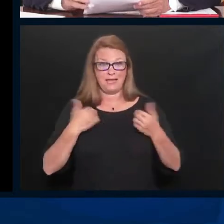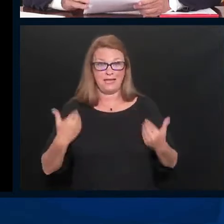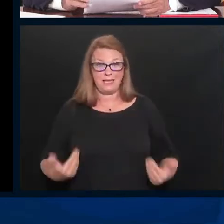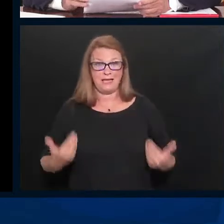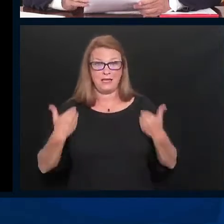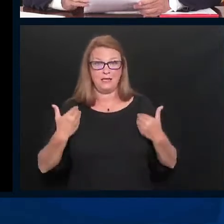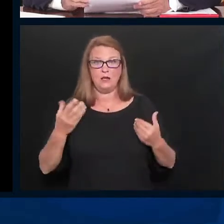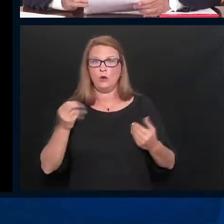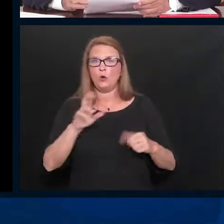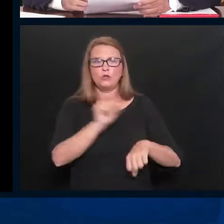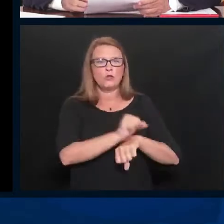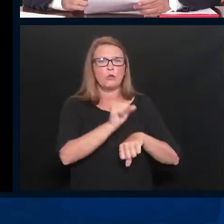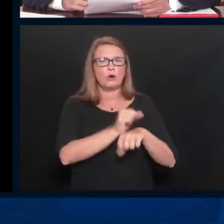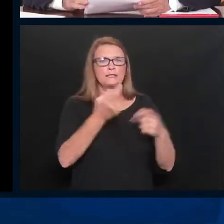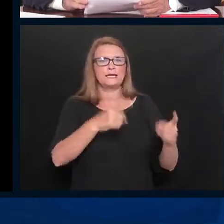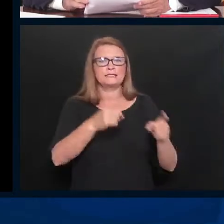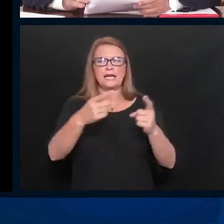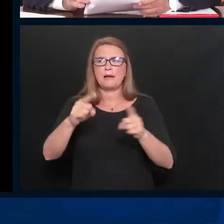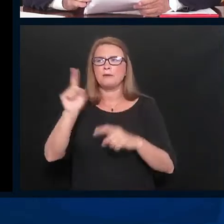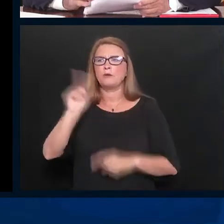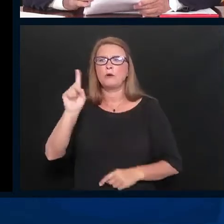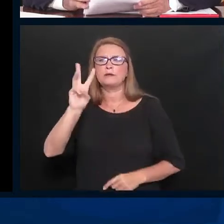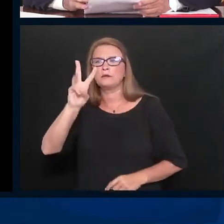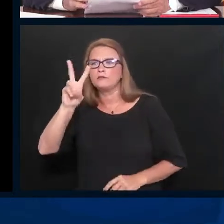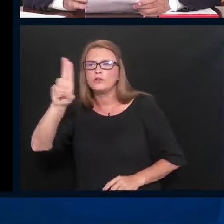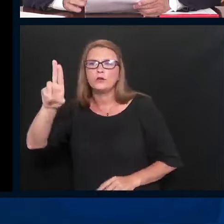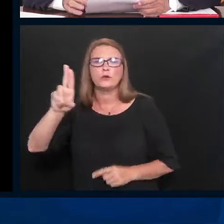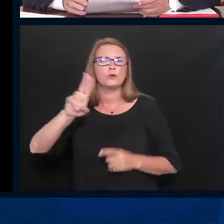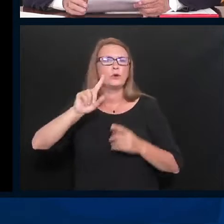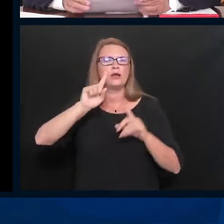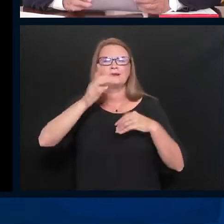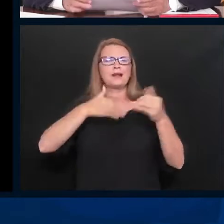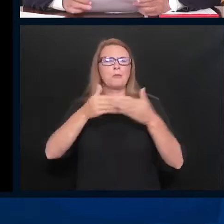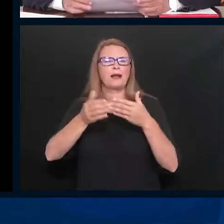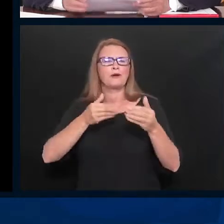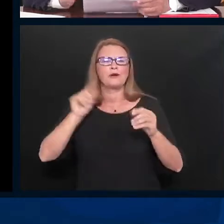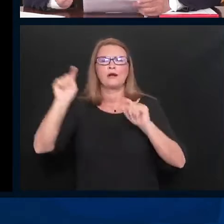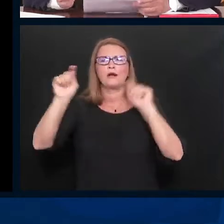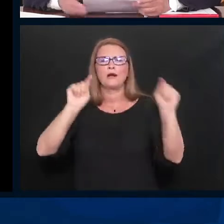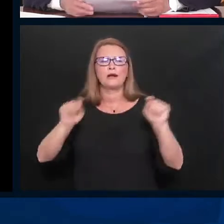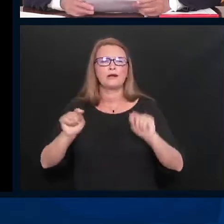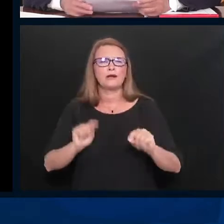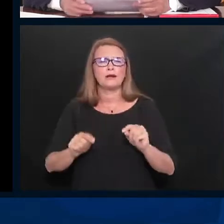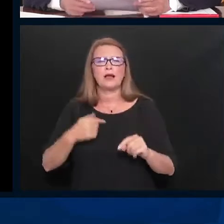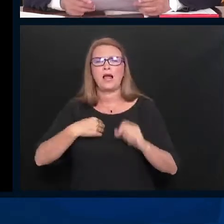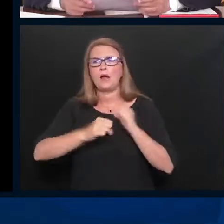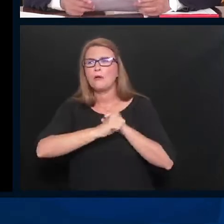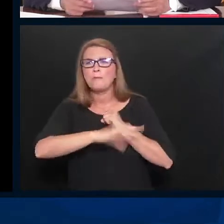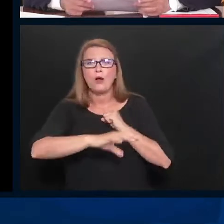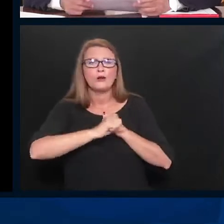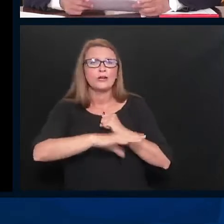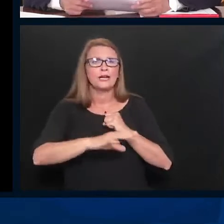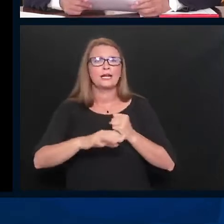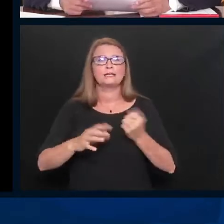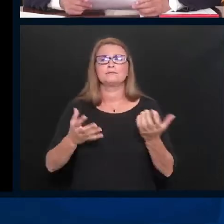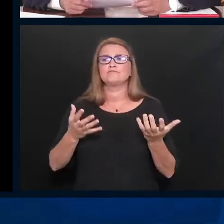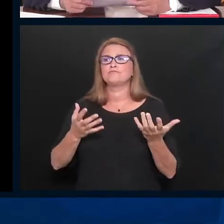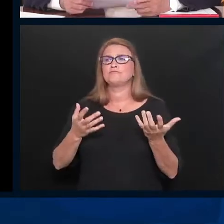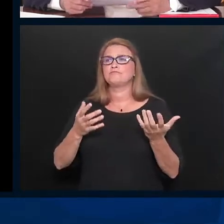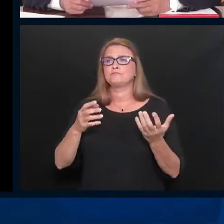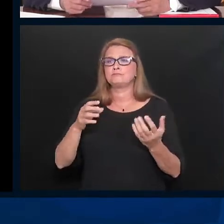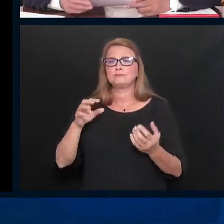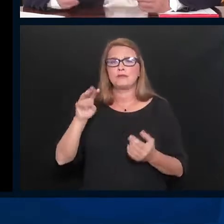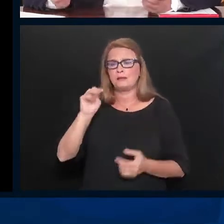the work that's going on at WVU or wherever it may be, all the stuff that we're doing, the marketing that our broadcasters stepped up